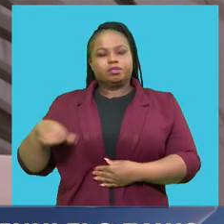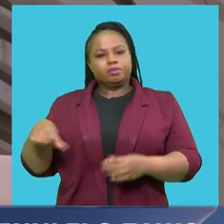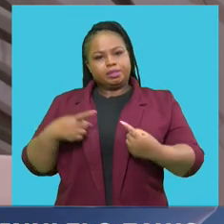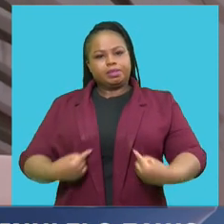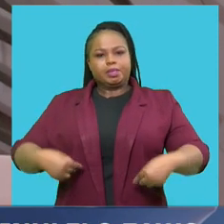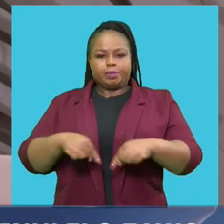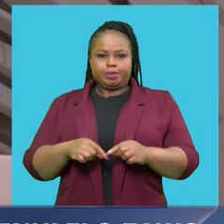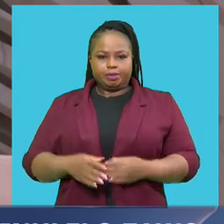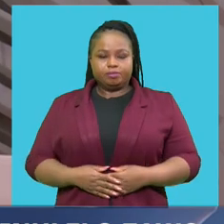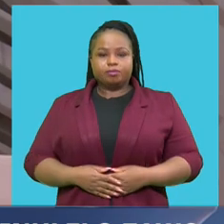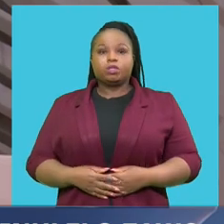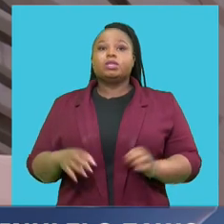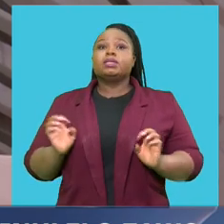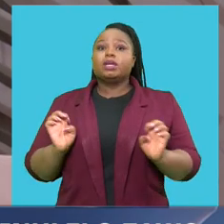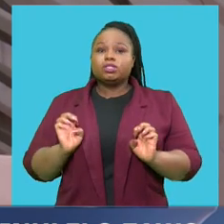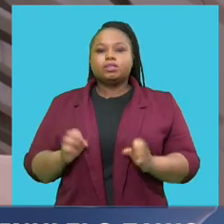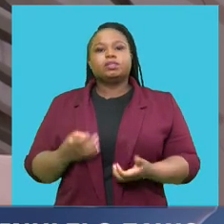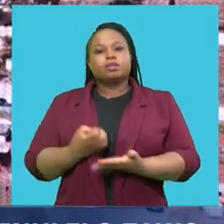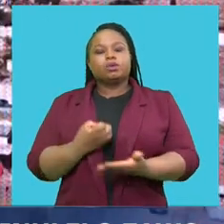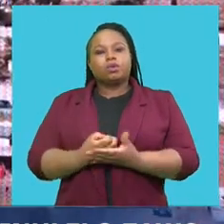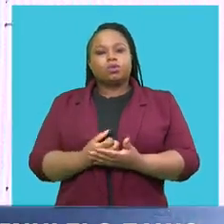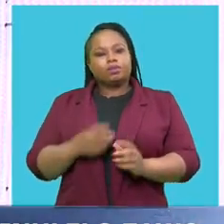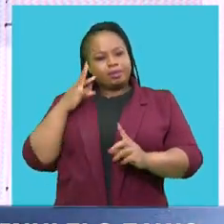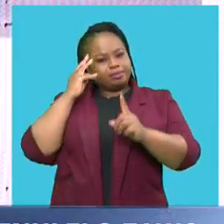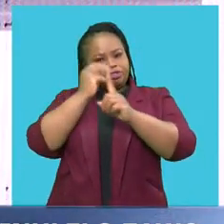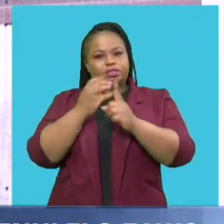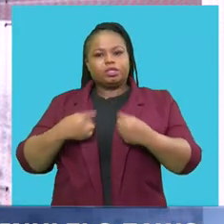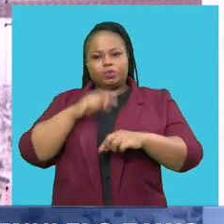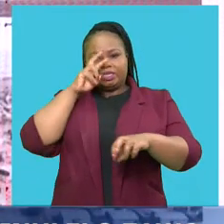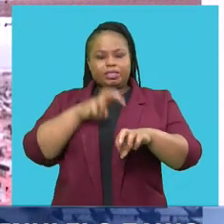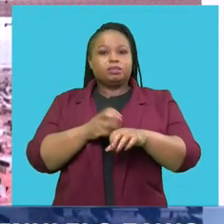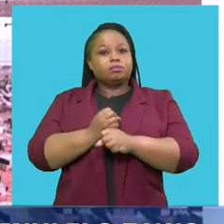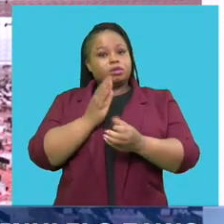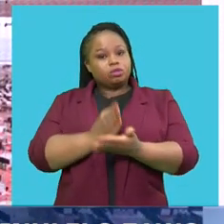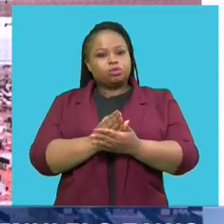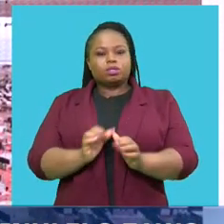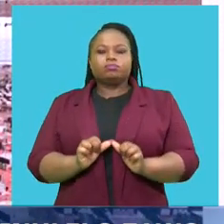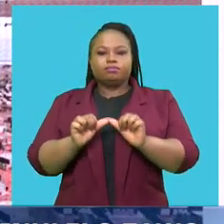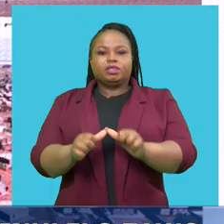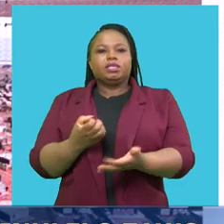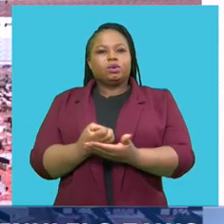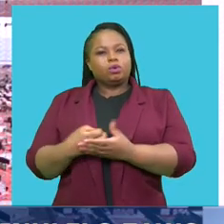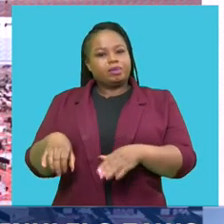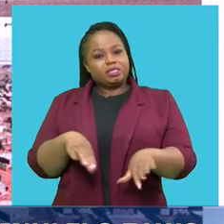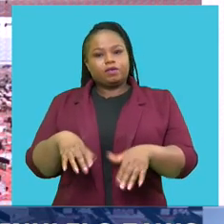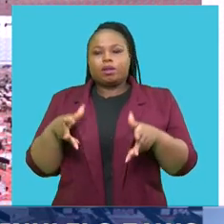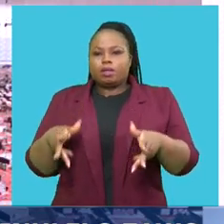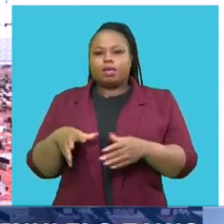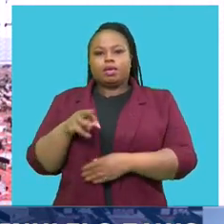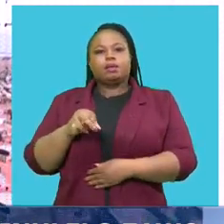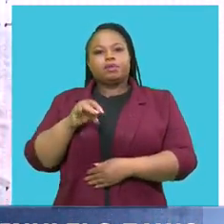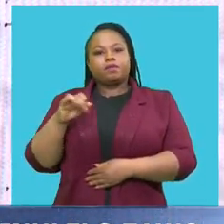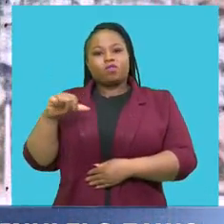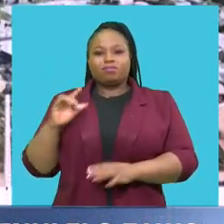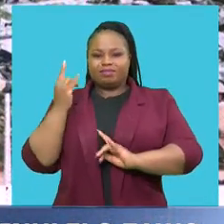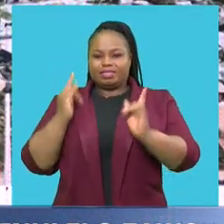municipality. An urgent economic rescue mission is required to sustain economic activity in Mirafong City